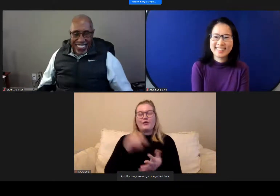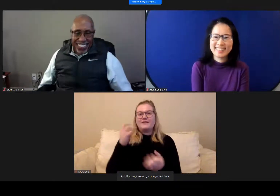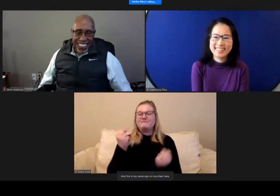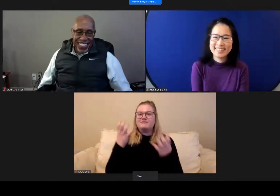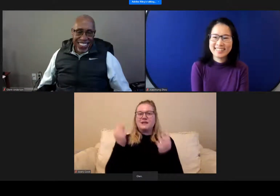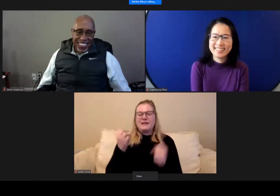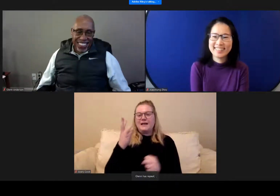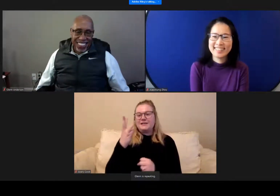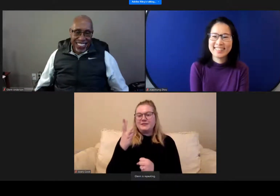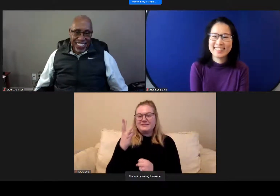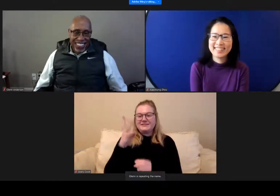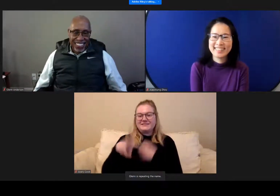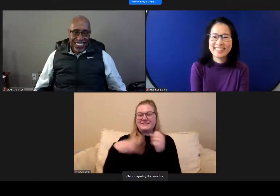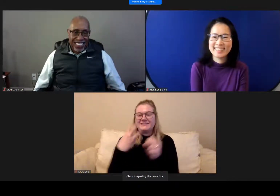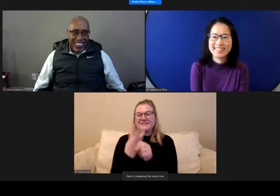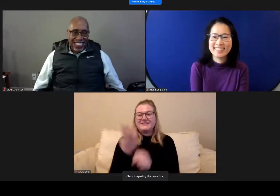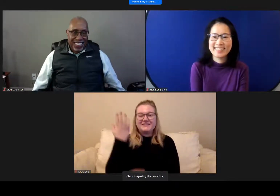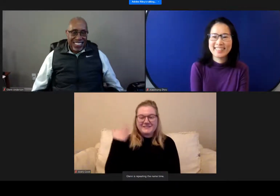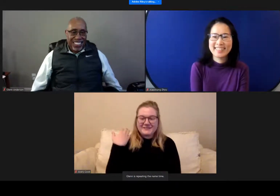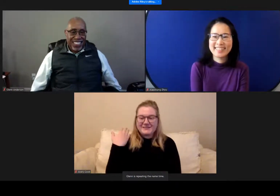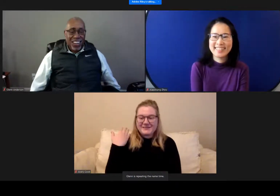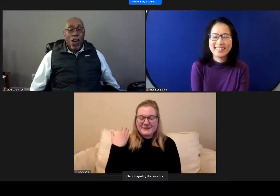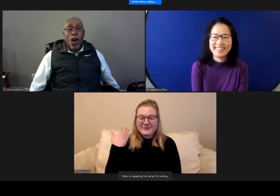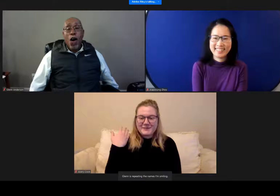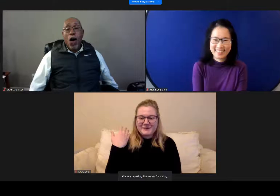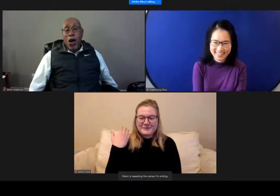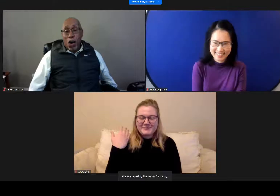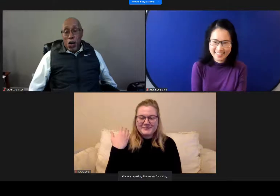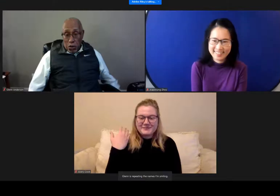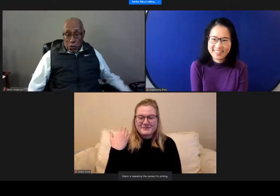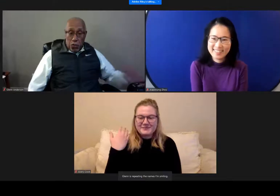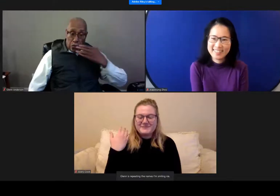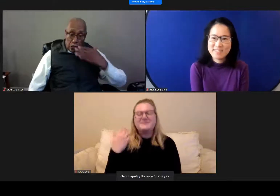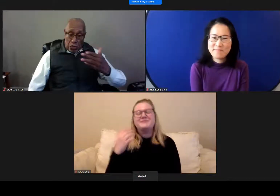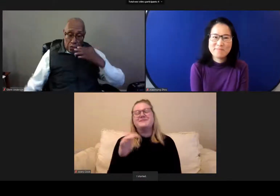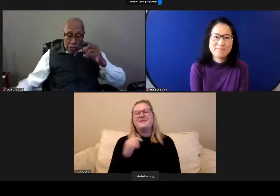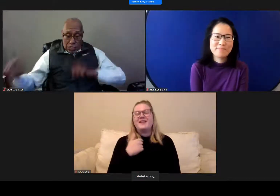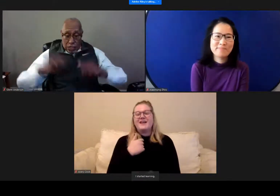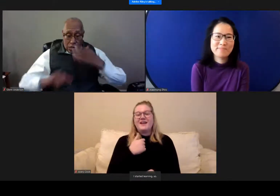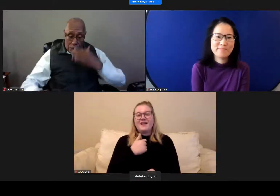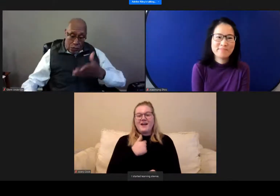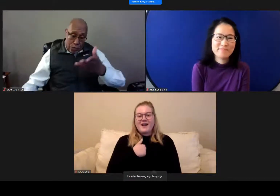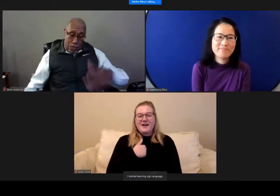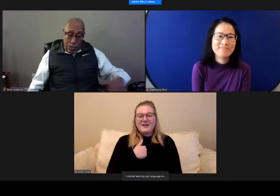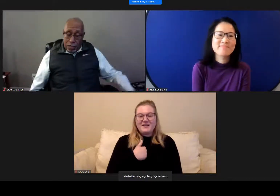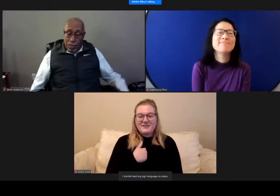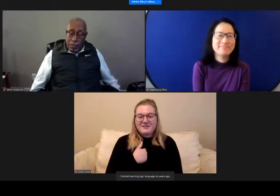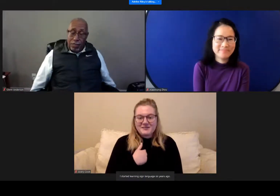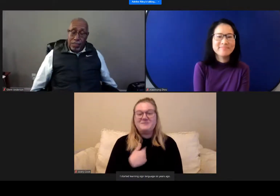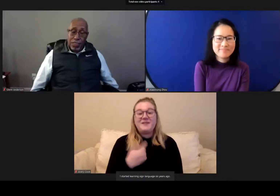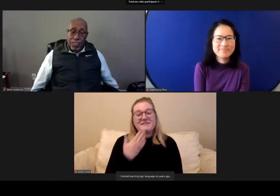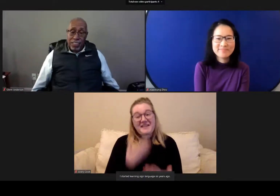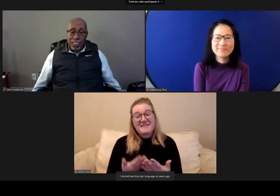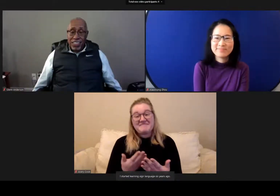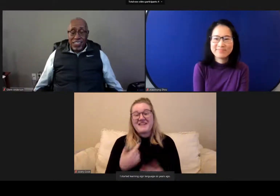And Glenn is repeating the name sign and smiling. I started learning sign language 6 years ago.